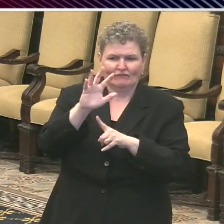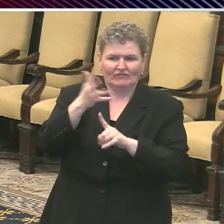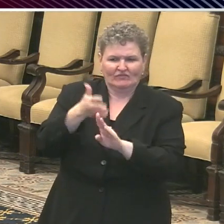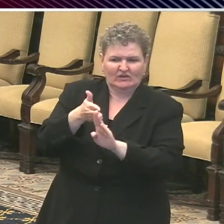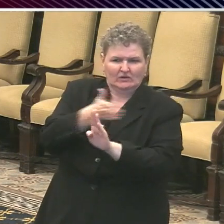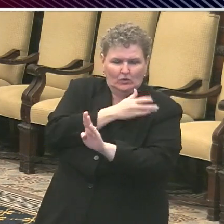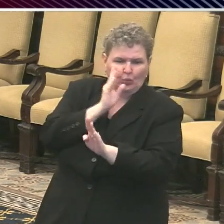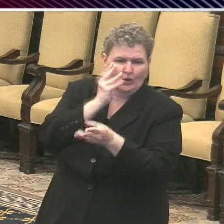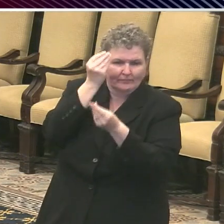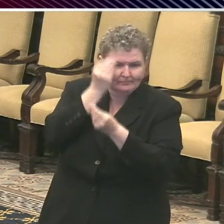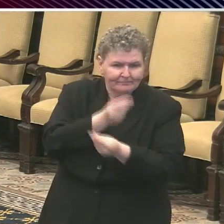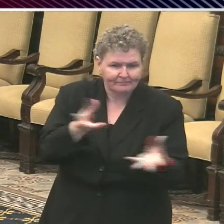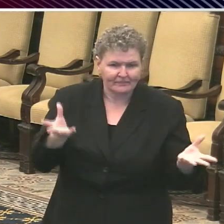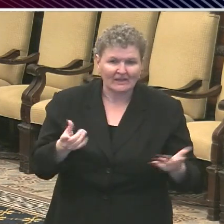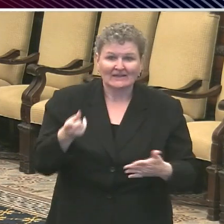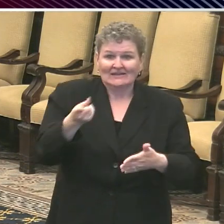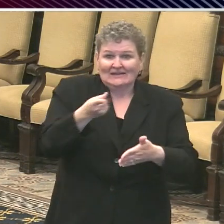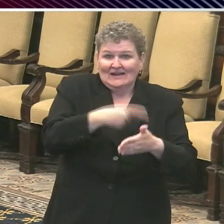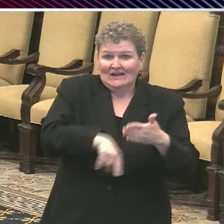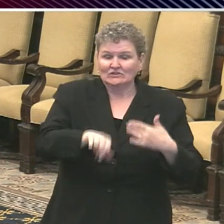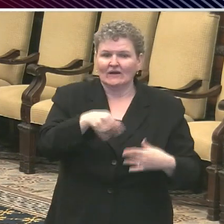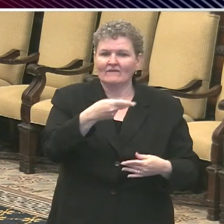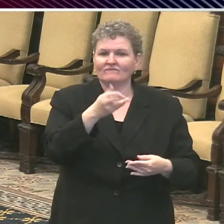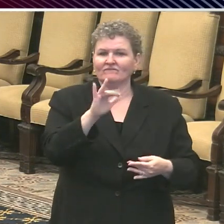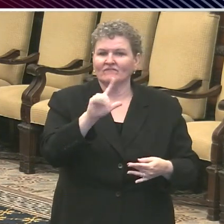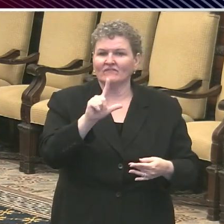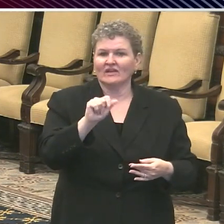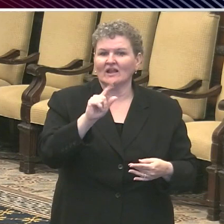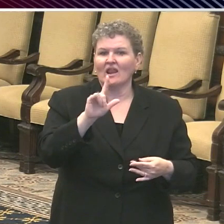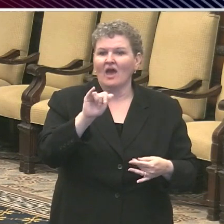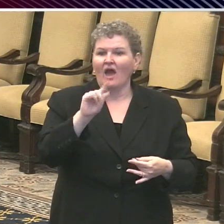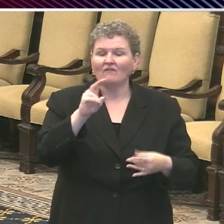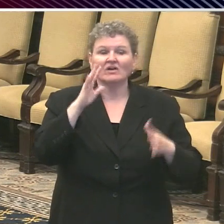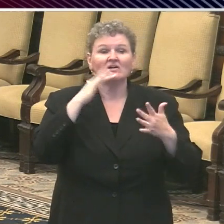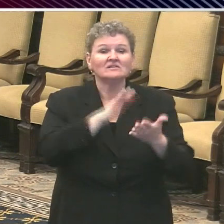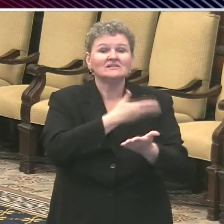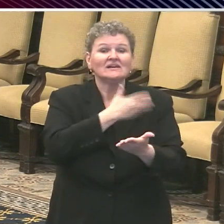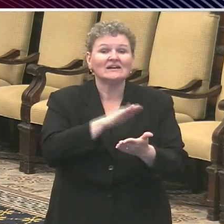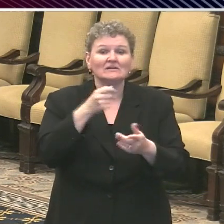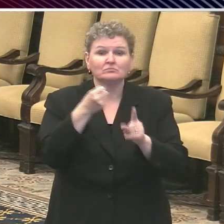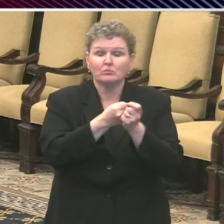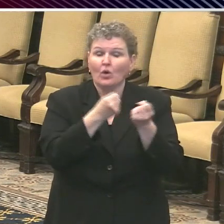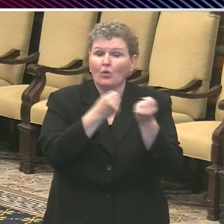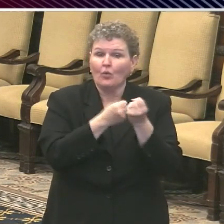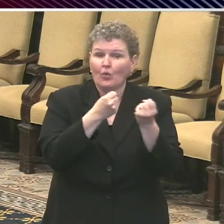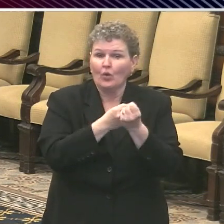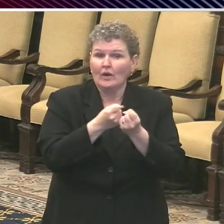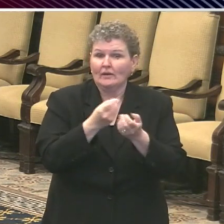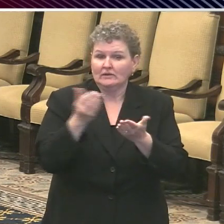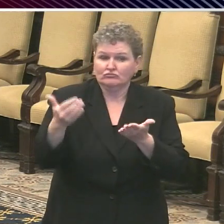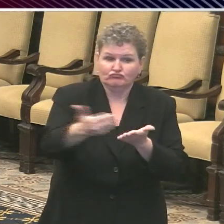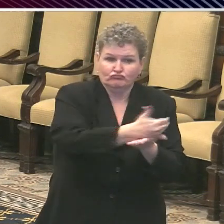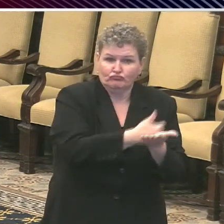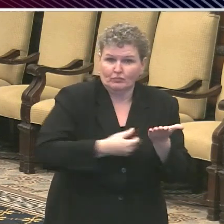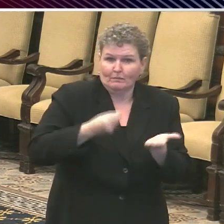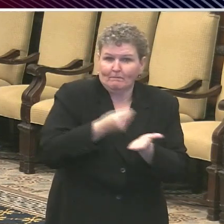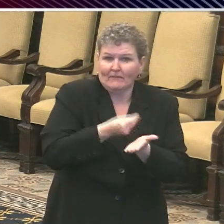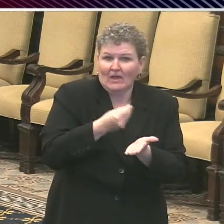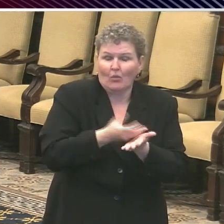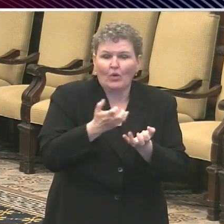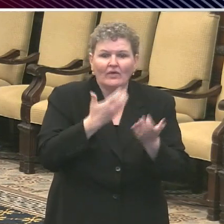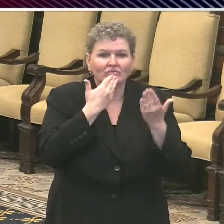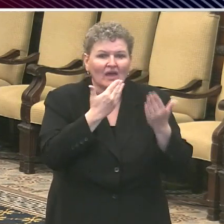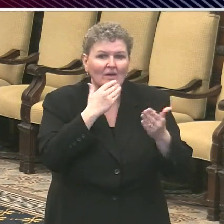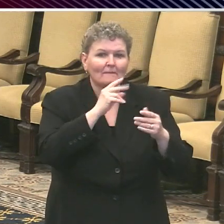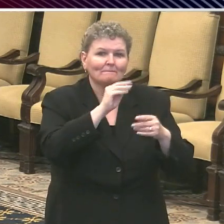we hosted PHL Love, a concert to support the PHL COVID-19 fund. I want to thank all the performers, media outlets, and the